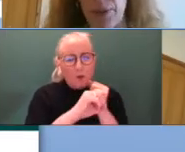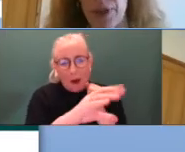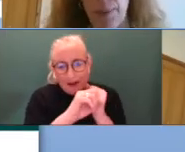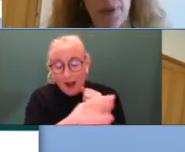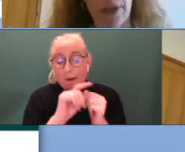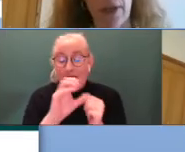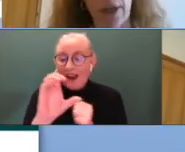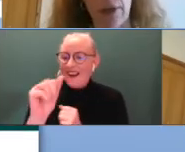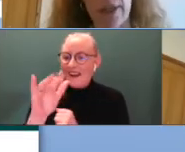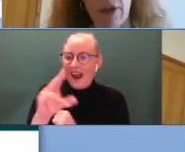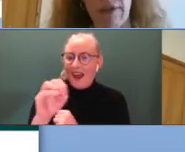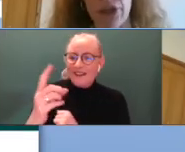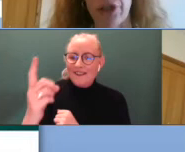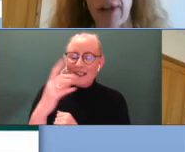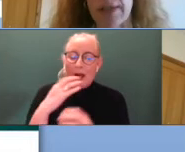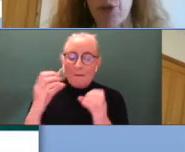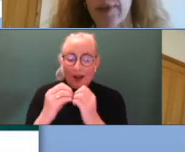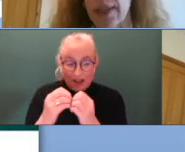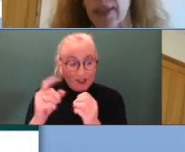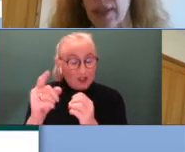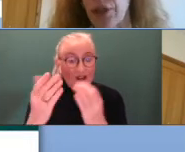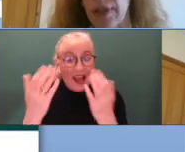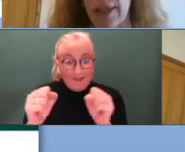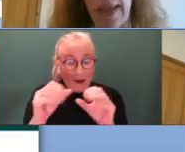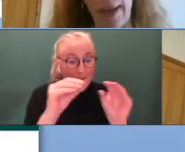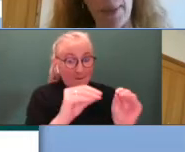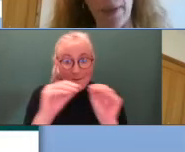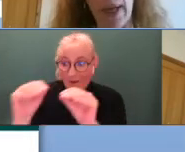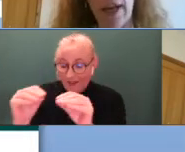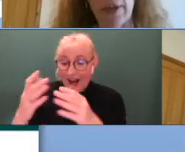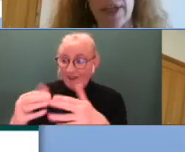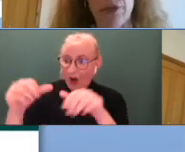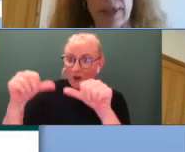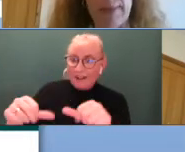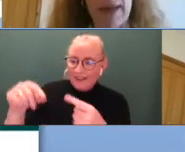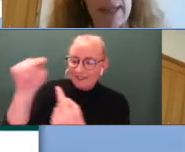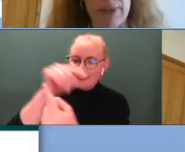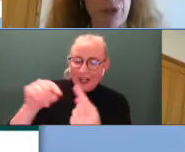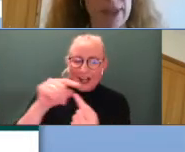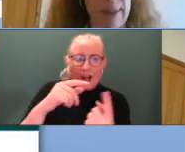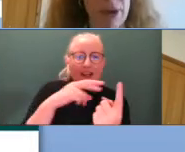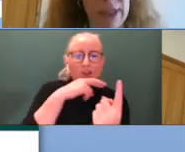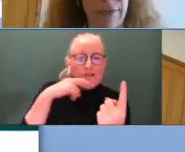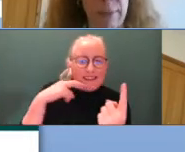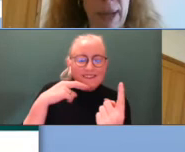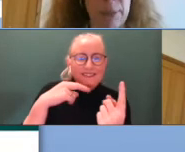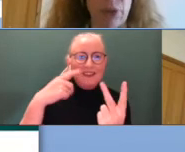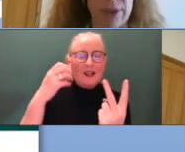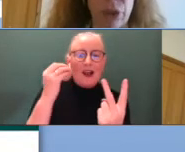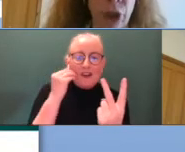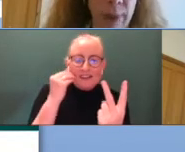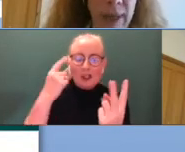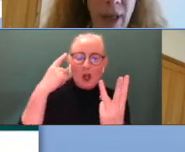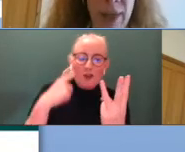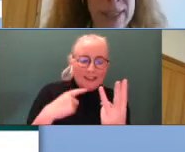Caroline put up with the color coding, the orange and the red, moving to the green and the amber, you know, that's really about demonstrating that positive impact, but